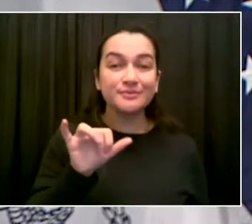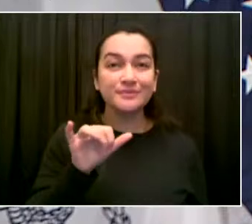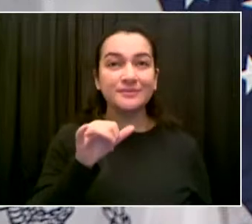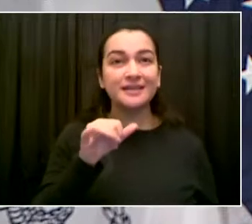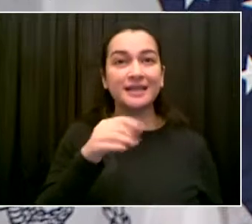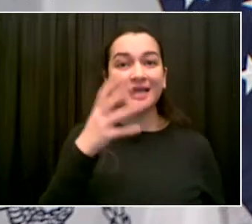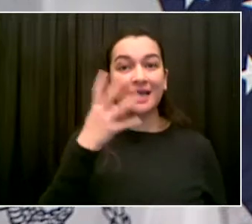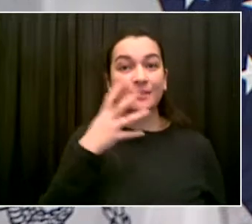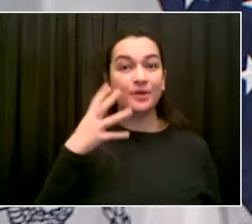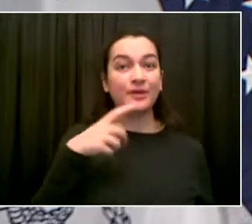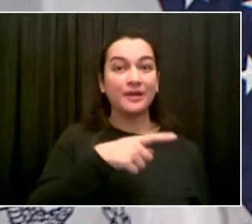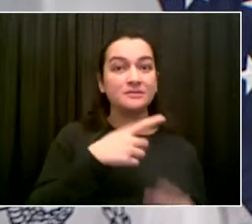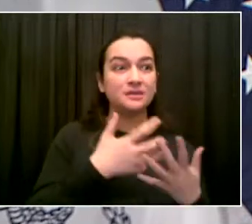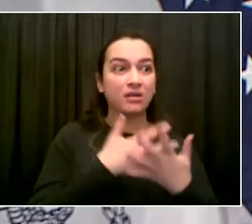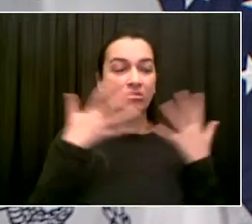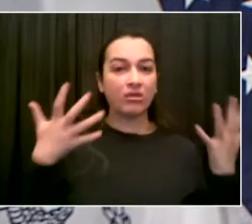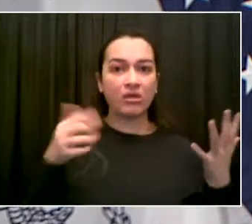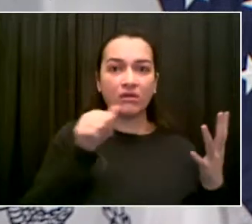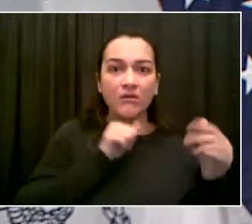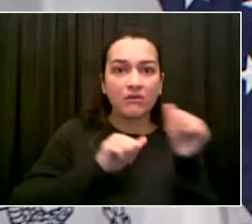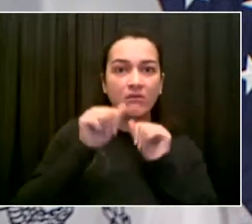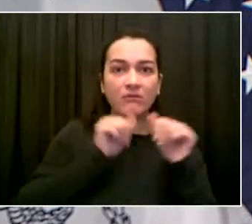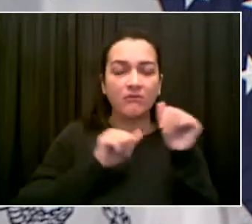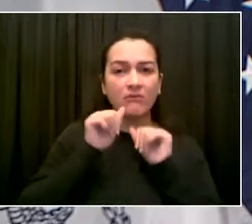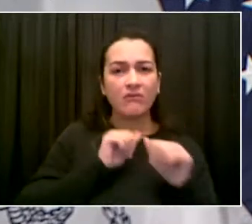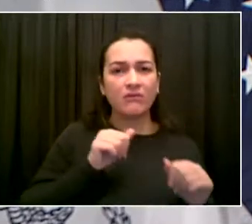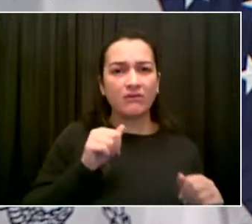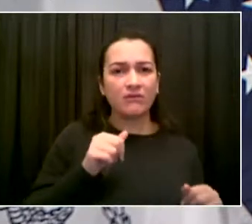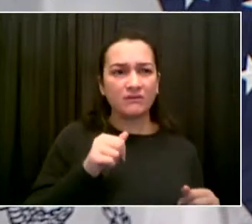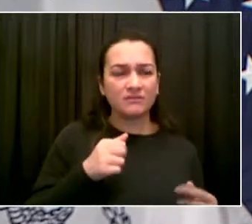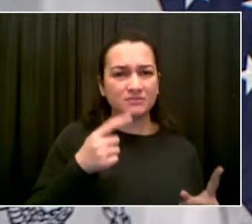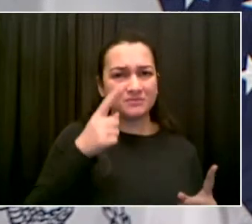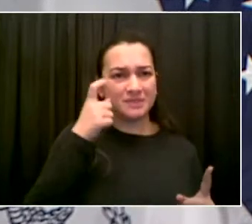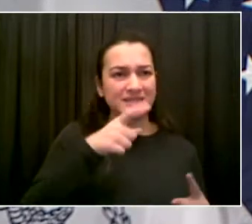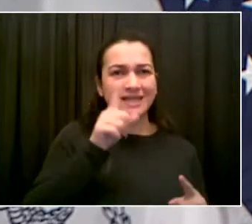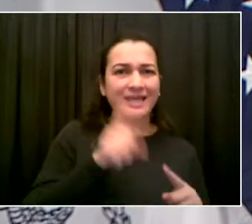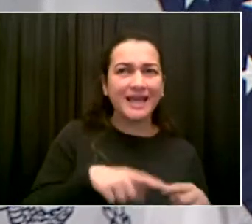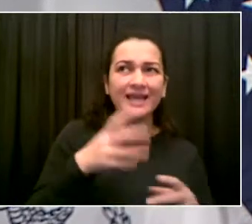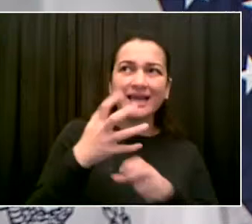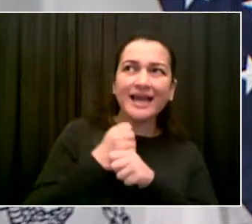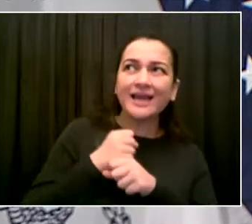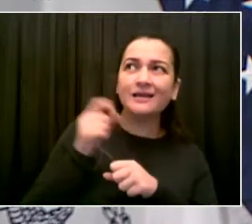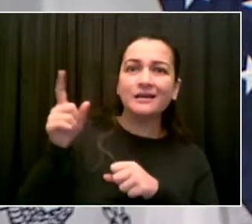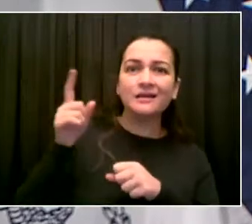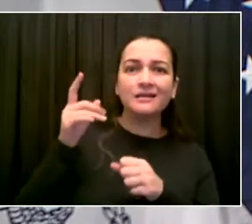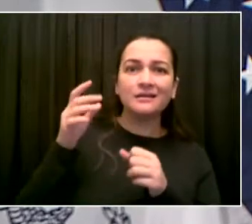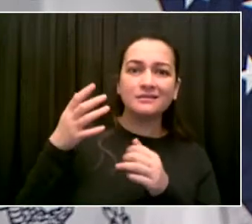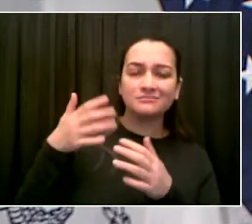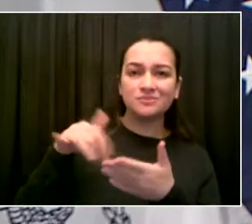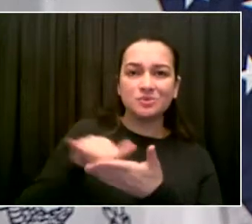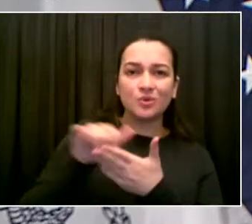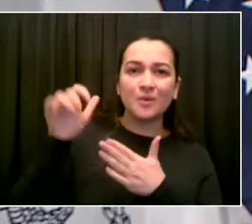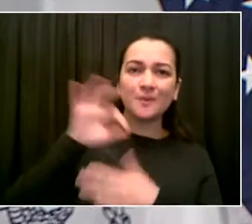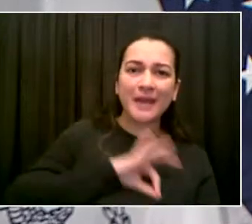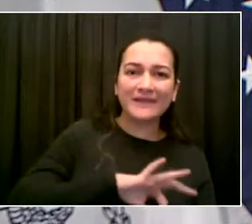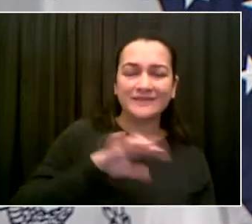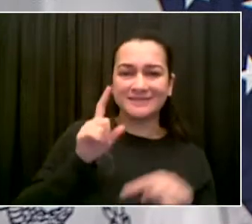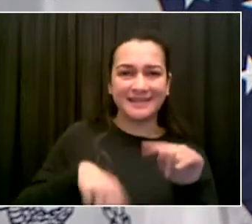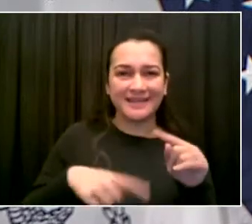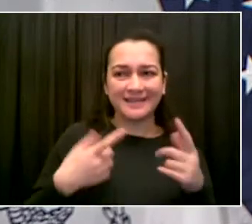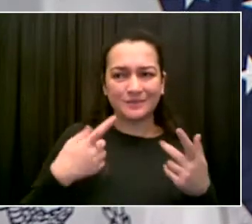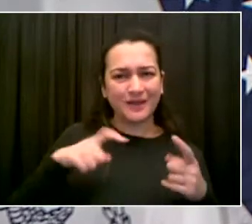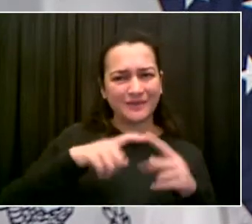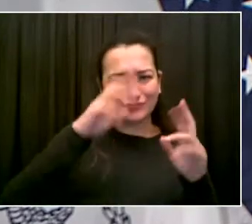Go ahead, Ben. And just to follow up on that, obviously at a time where we're seeing a crisis on the